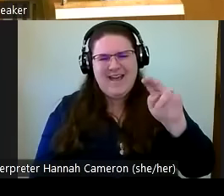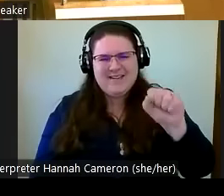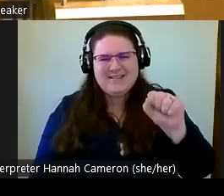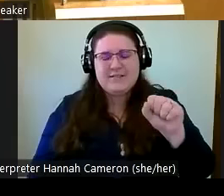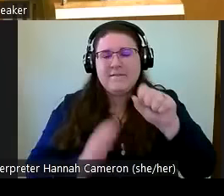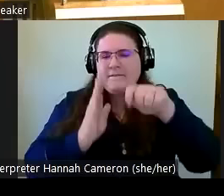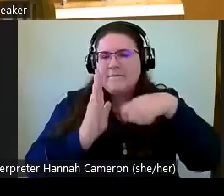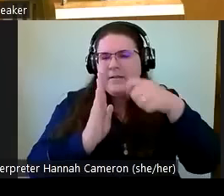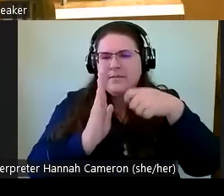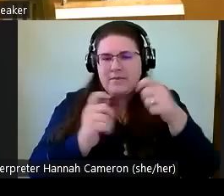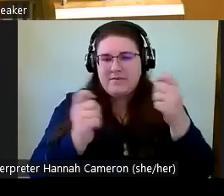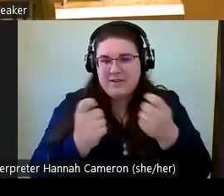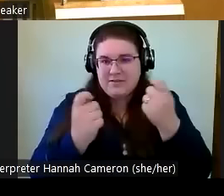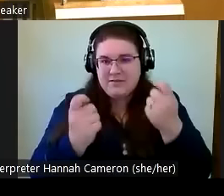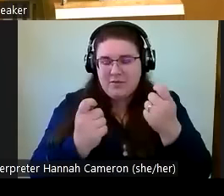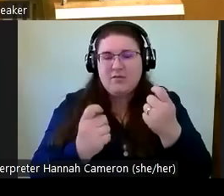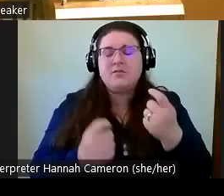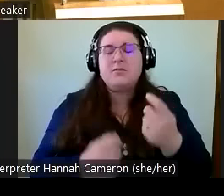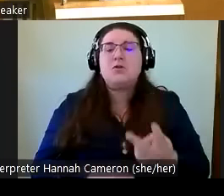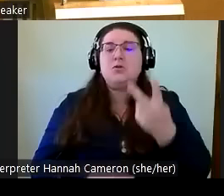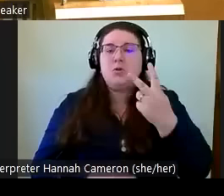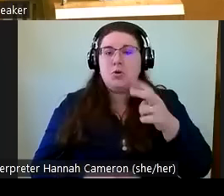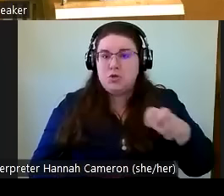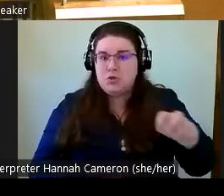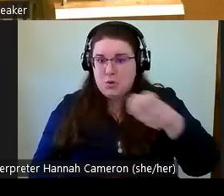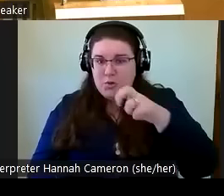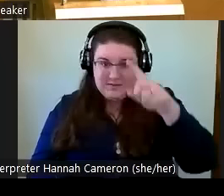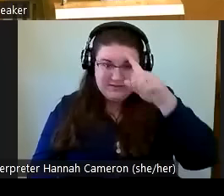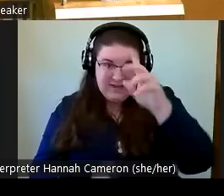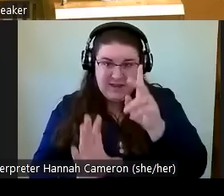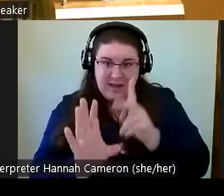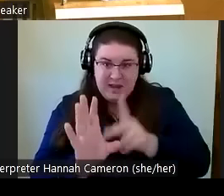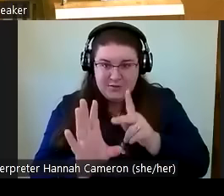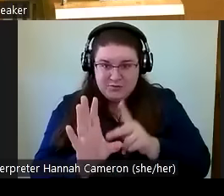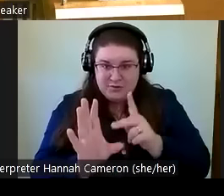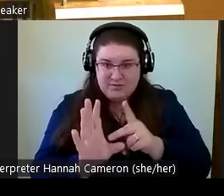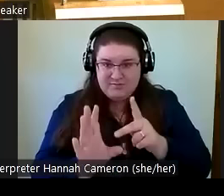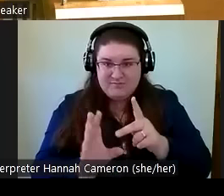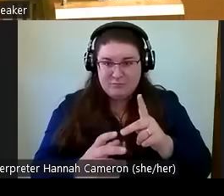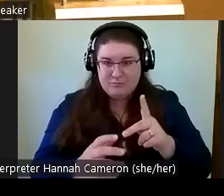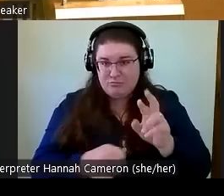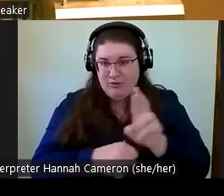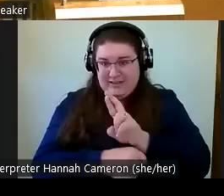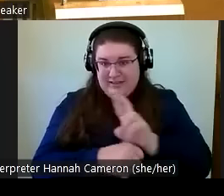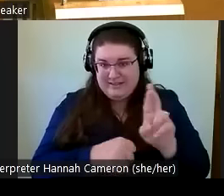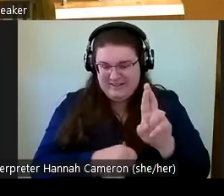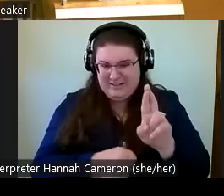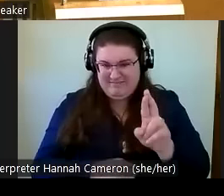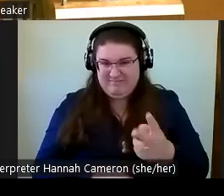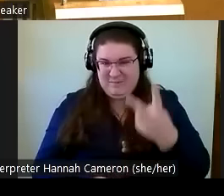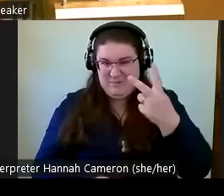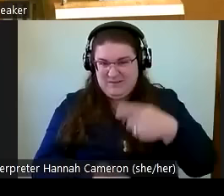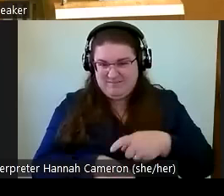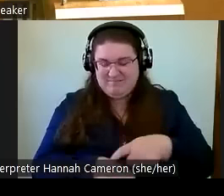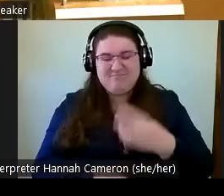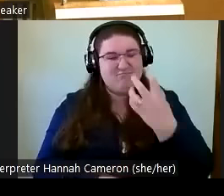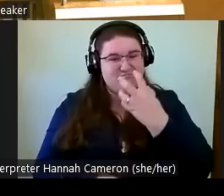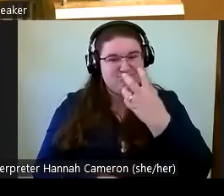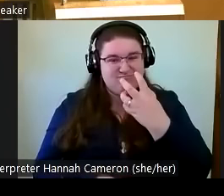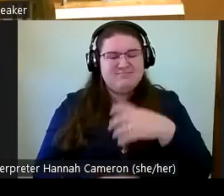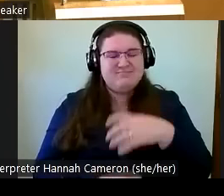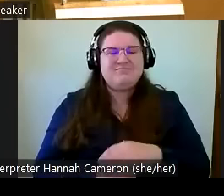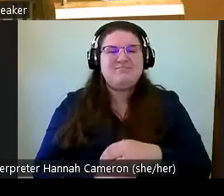director of the psychiatry residency, which might be unprecedented, I don't know. But he, more